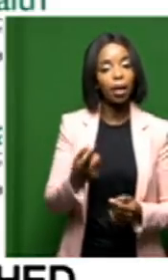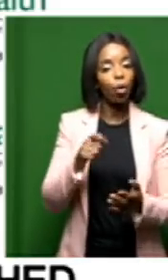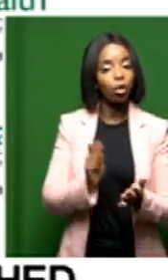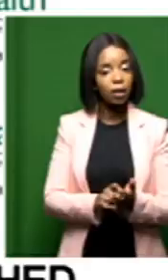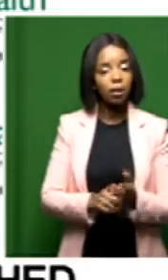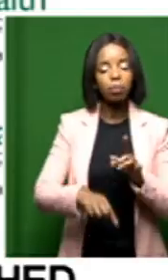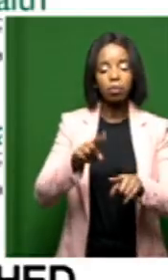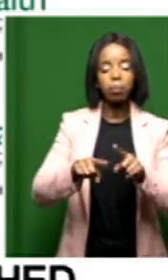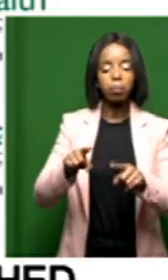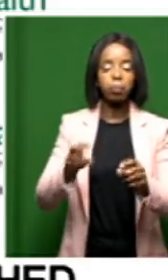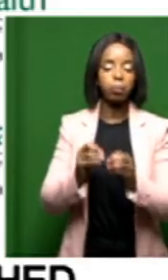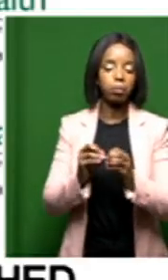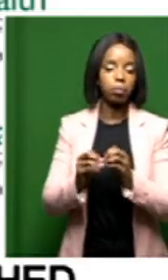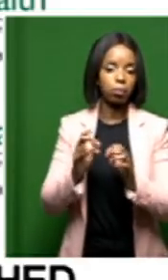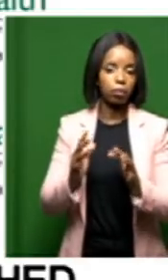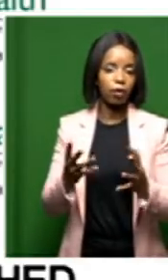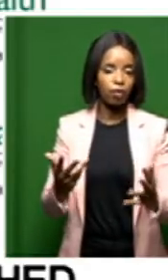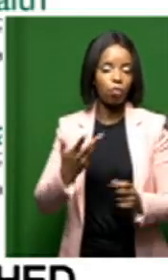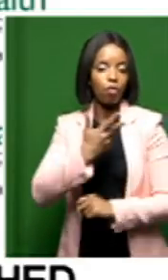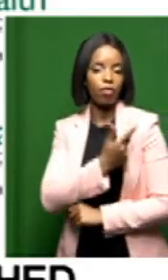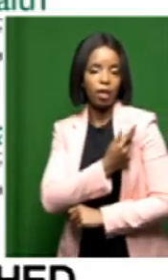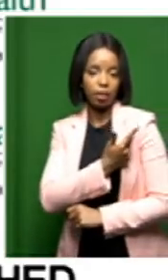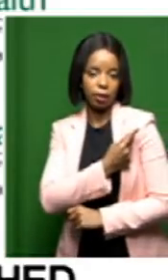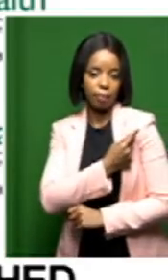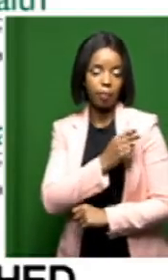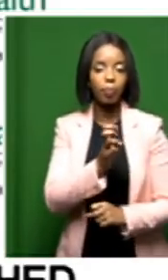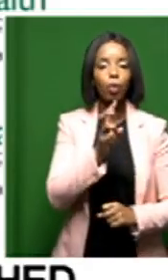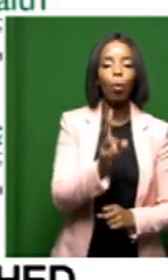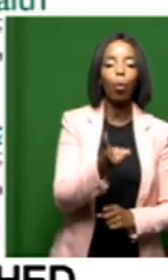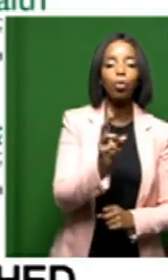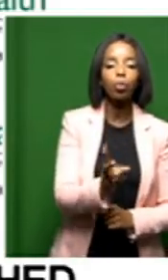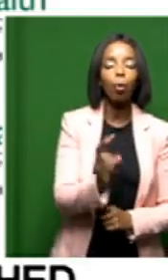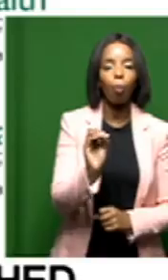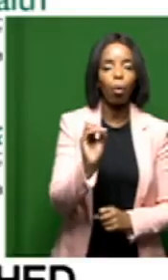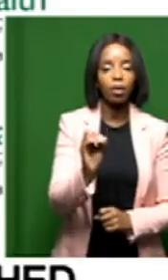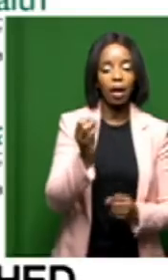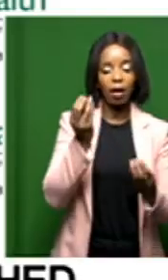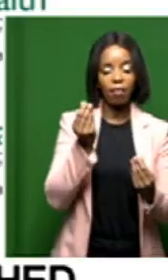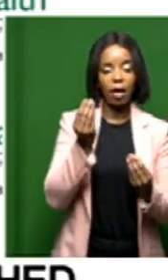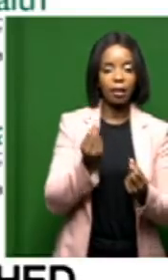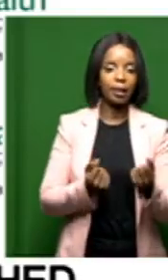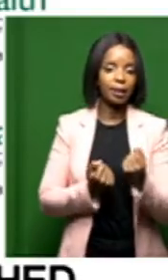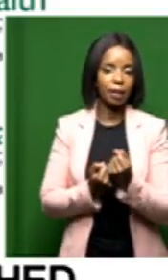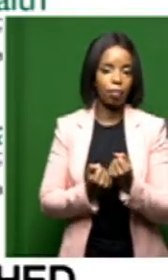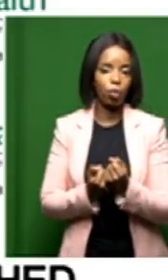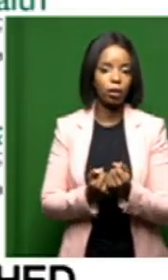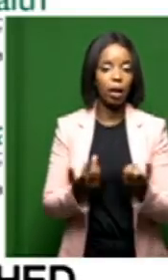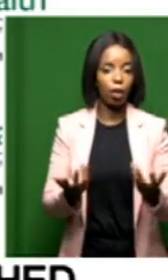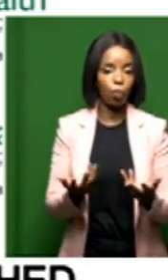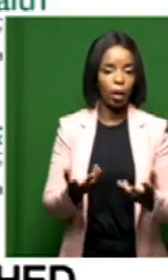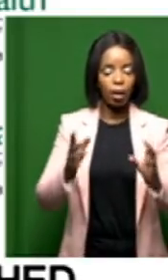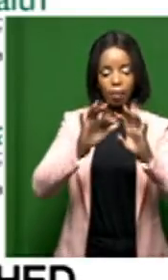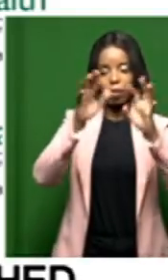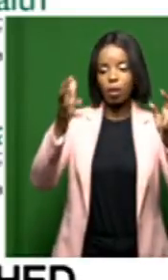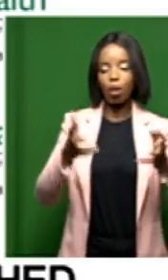of vaccines. So, and also funding formula, there's a funding support through the World Bank, which is